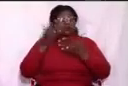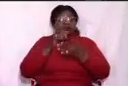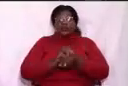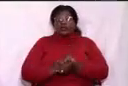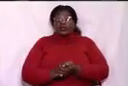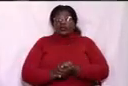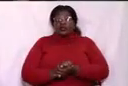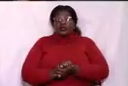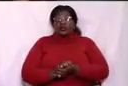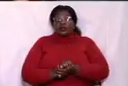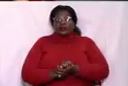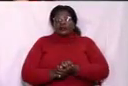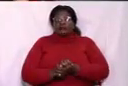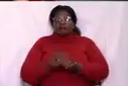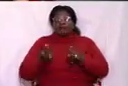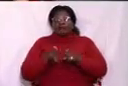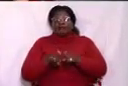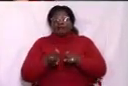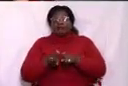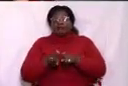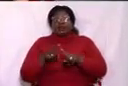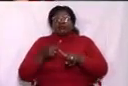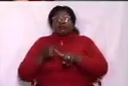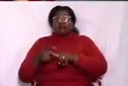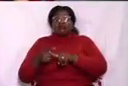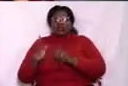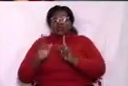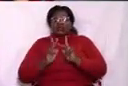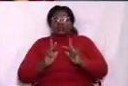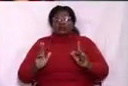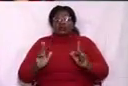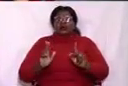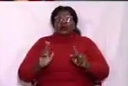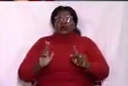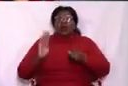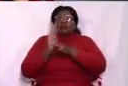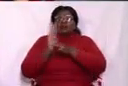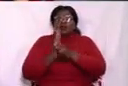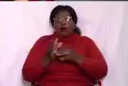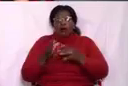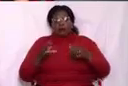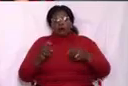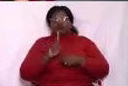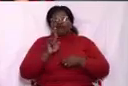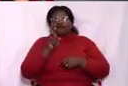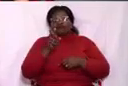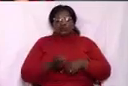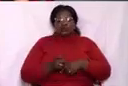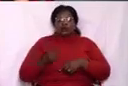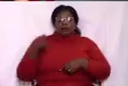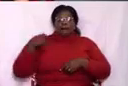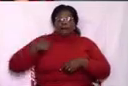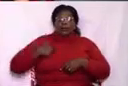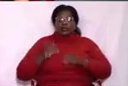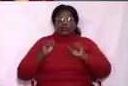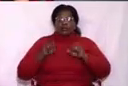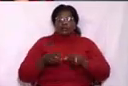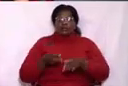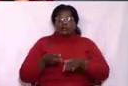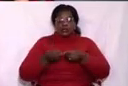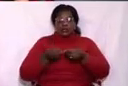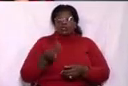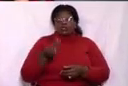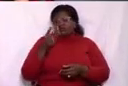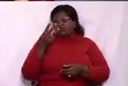many, like especially corporates that would come like with an order of 1,000 bags that they need to be delivered in 3